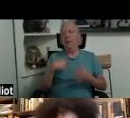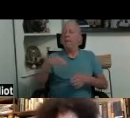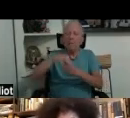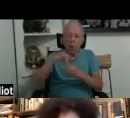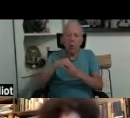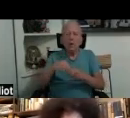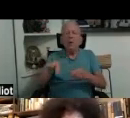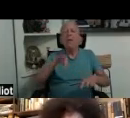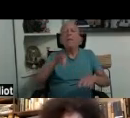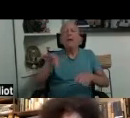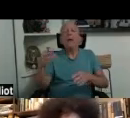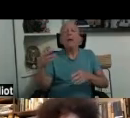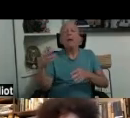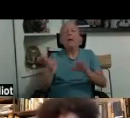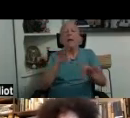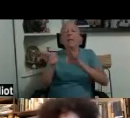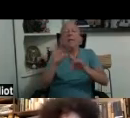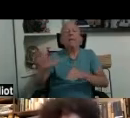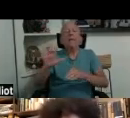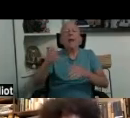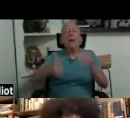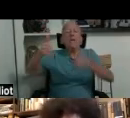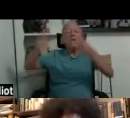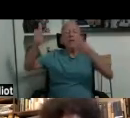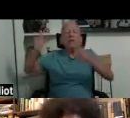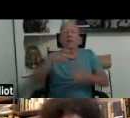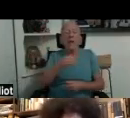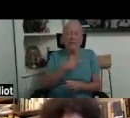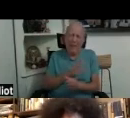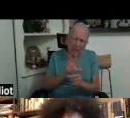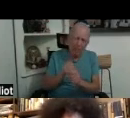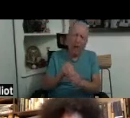officials, and even participate in deciding the ways that things should be done.